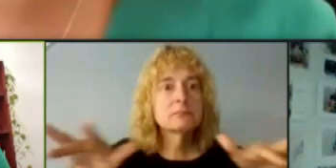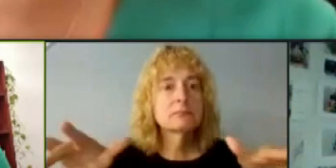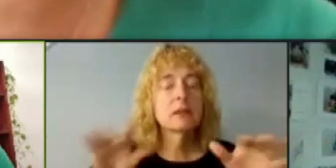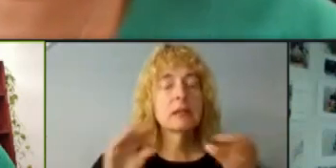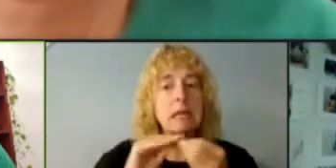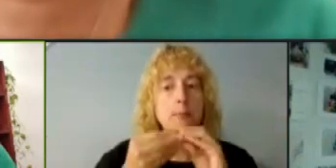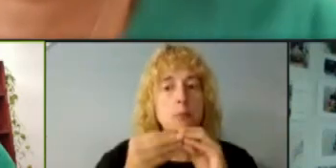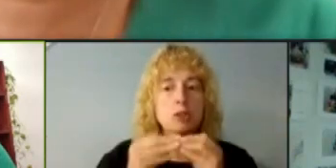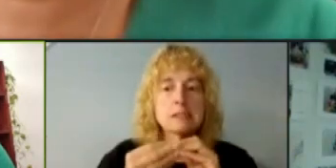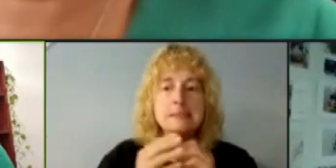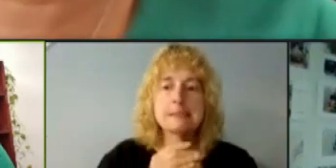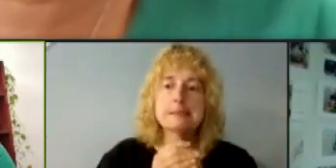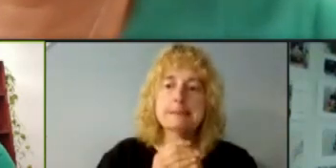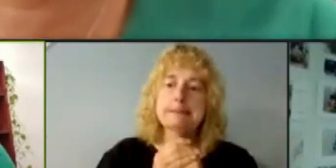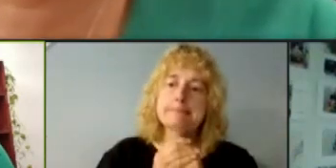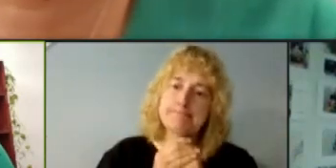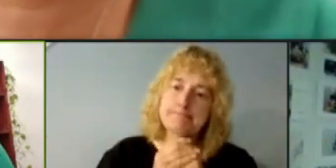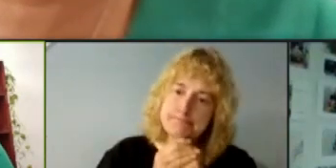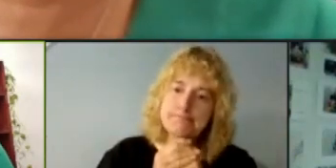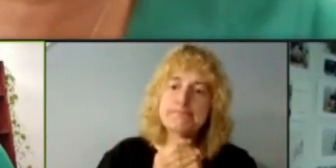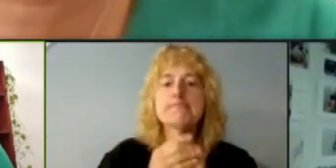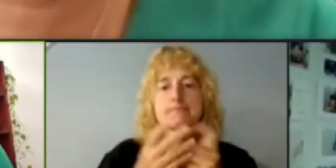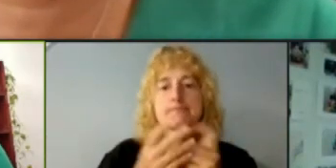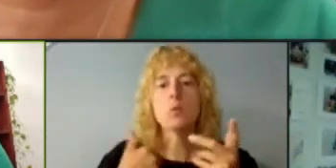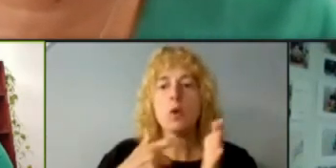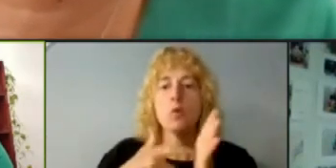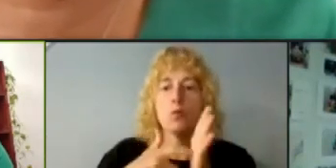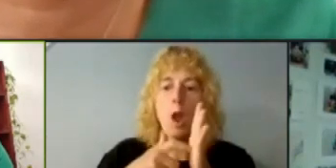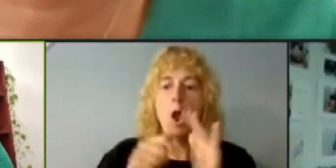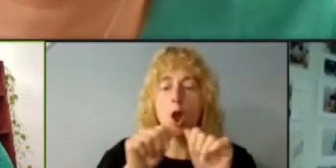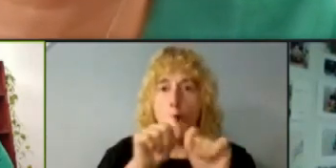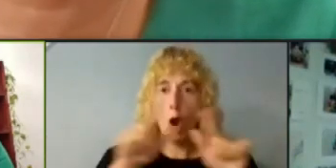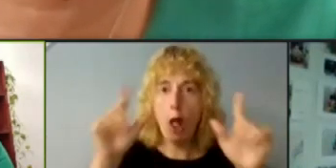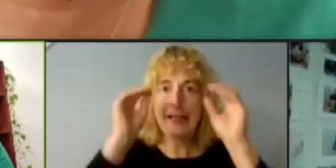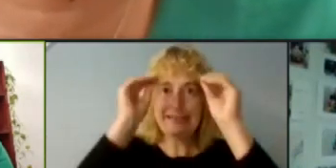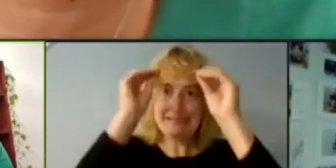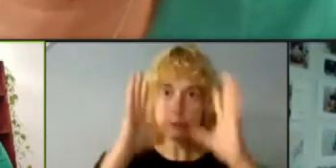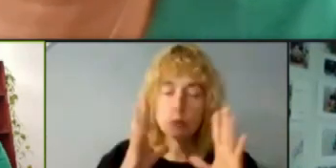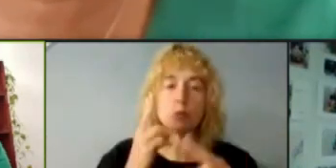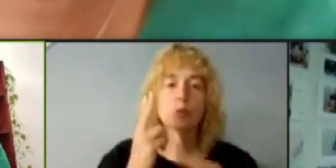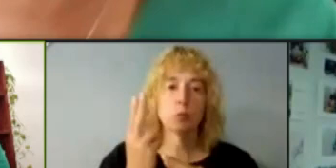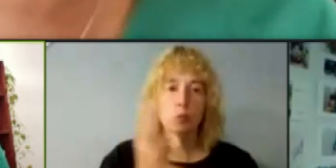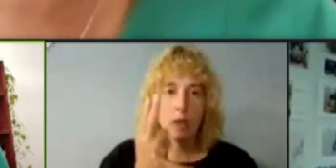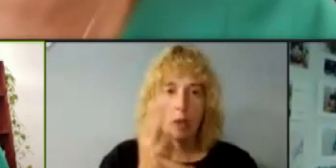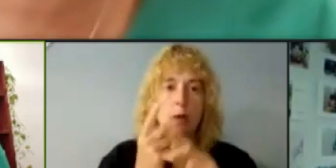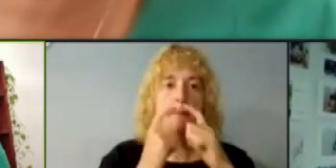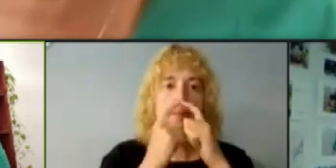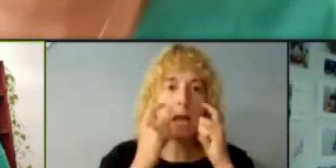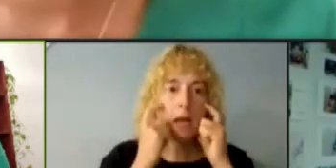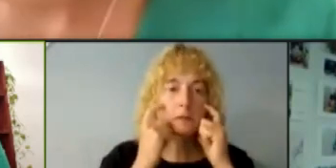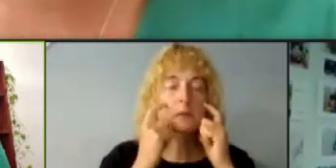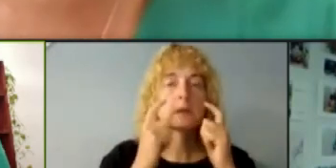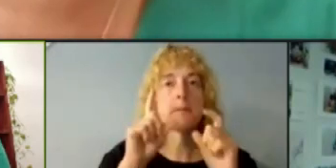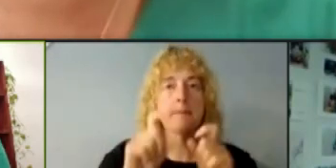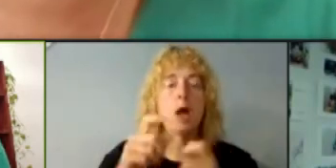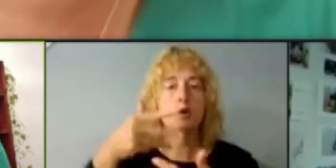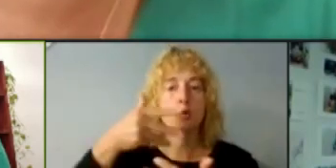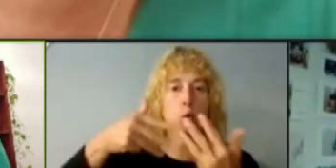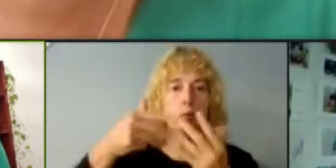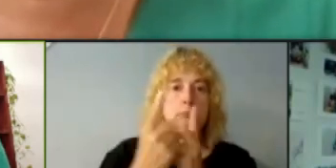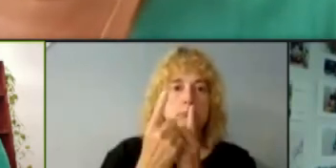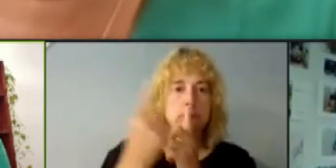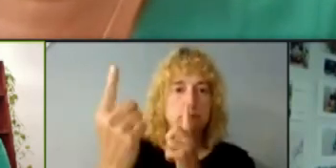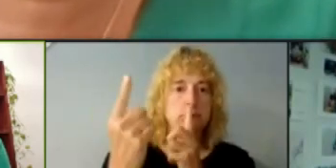So we are requiring that all teachers wear the mask, and we're requiring that they practice social distancing. So they should not